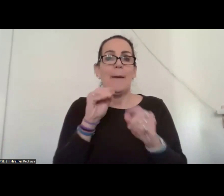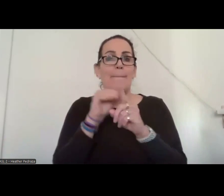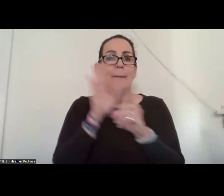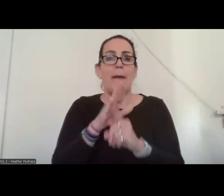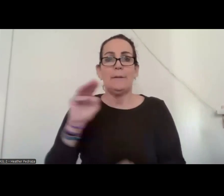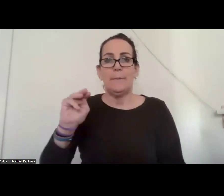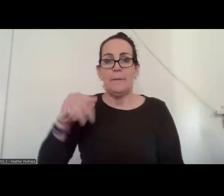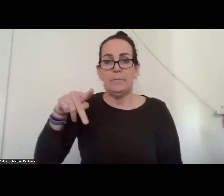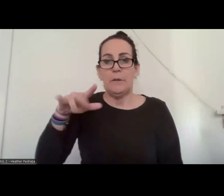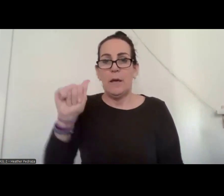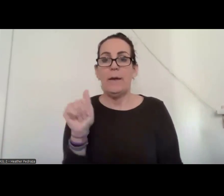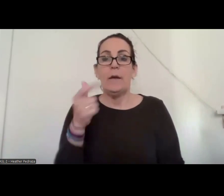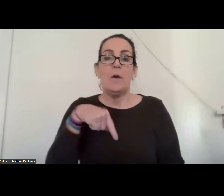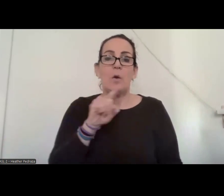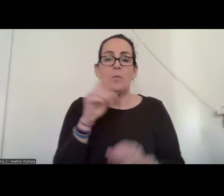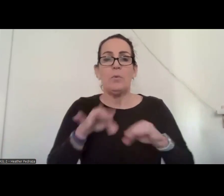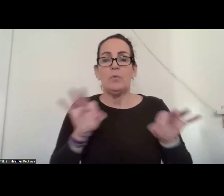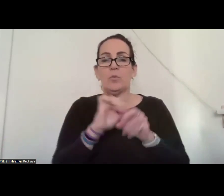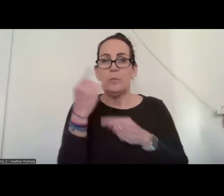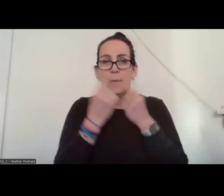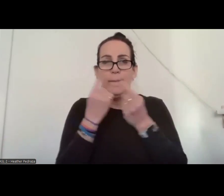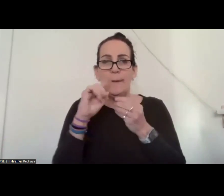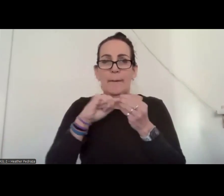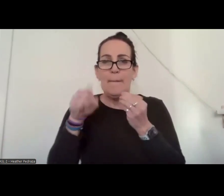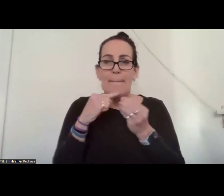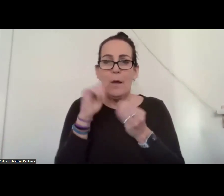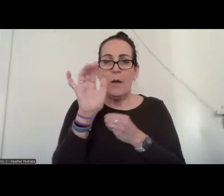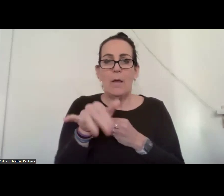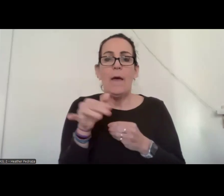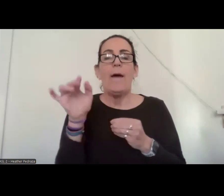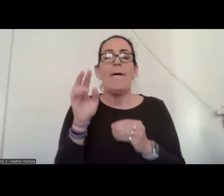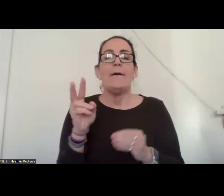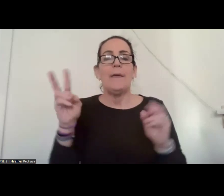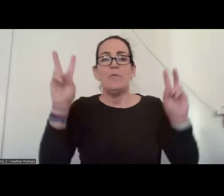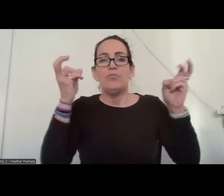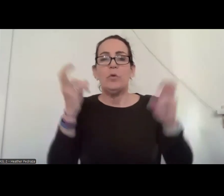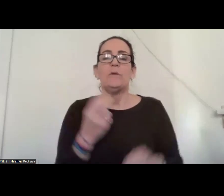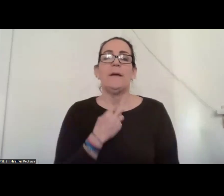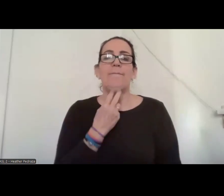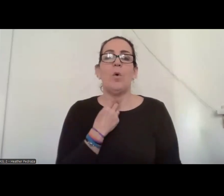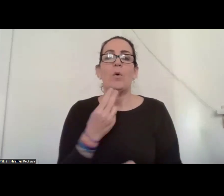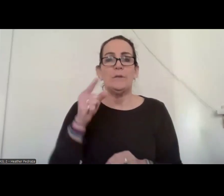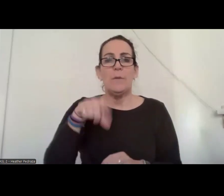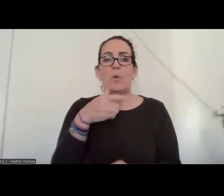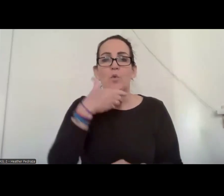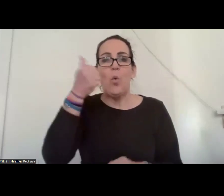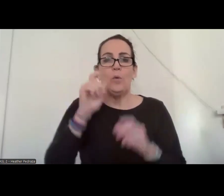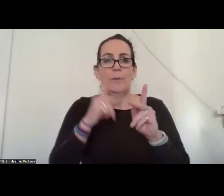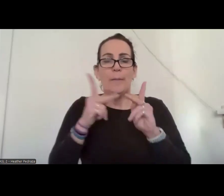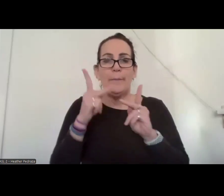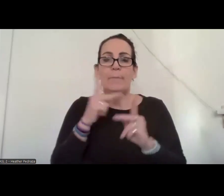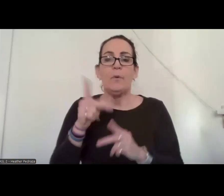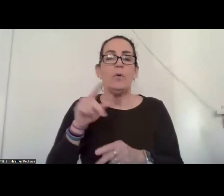into consideration the voice of those older adults, people with disabilities, and caregivers